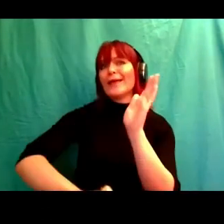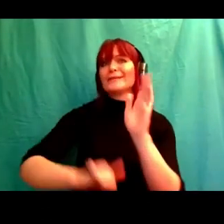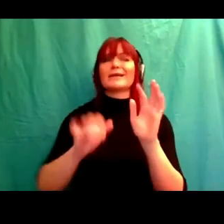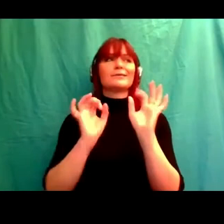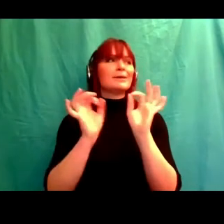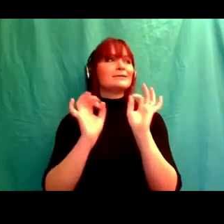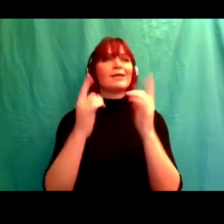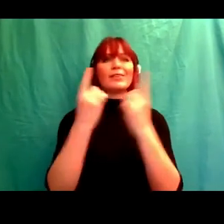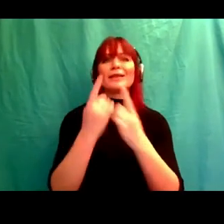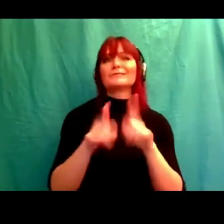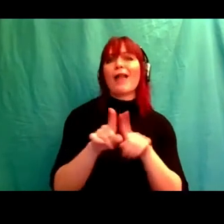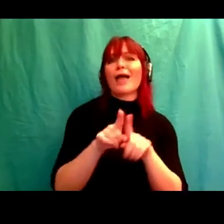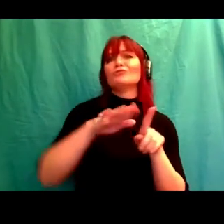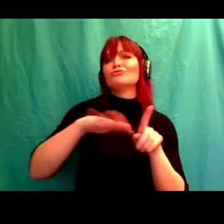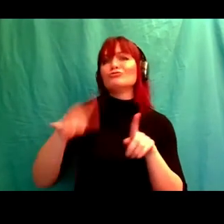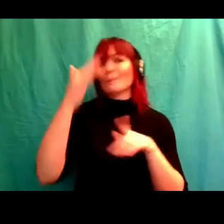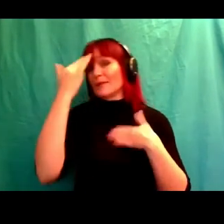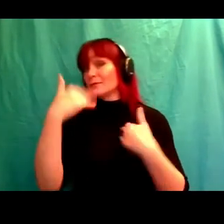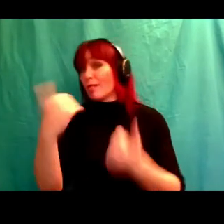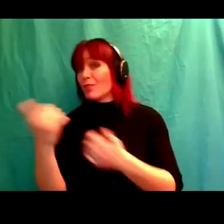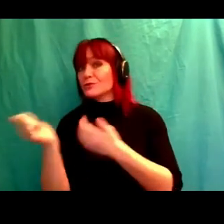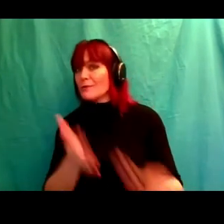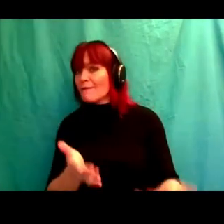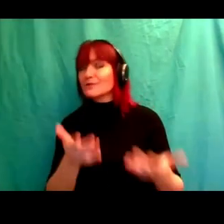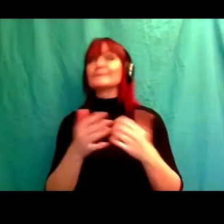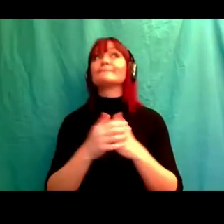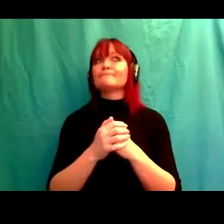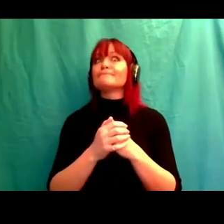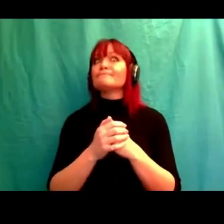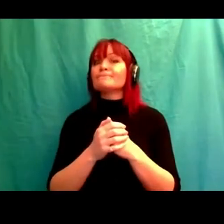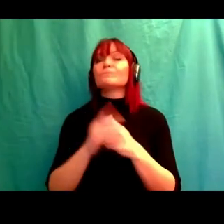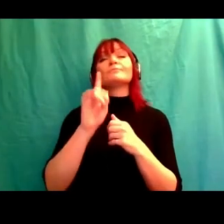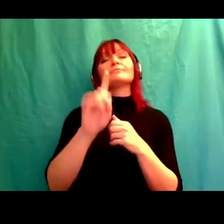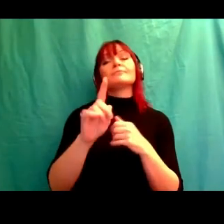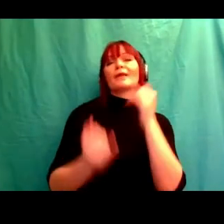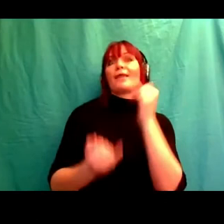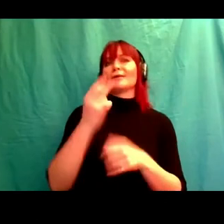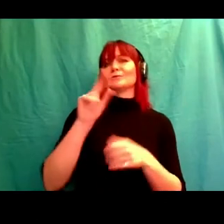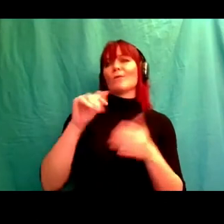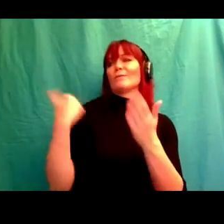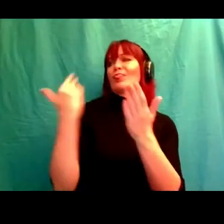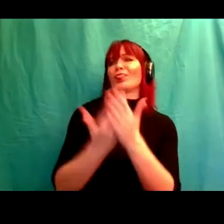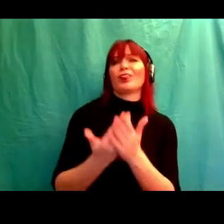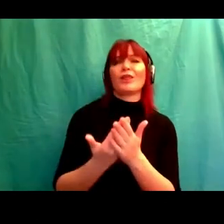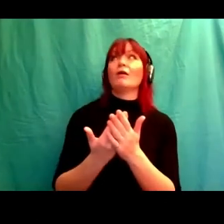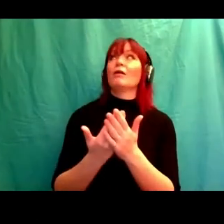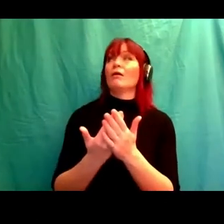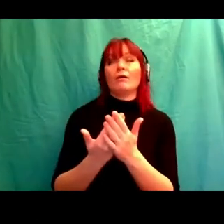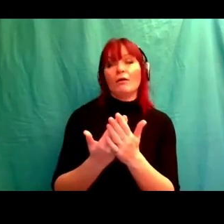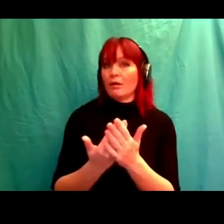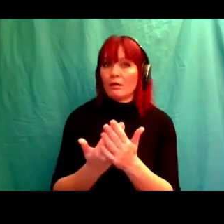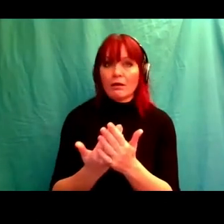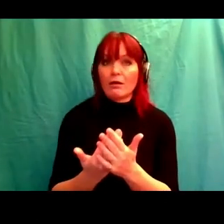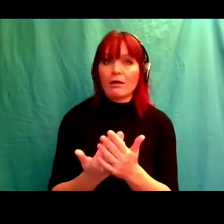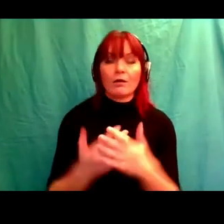and mental health services. So there were major problems. We then have had the last 12 months. There is no way the last 12 months has had